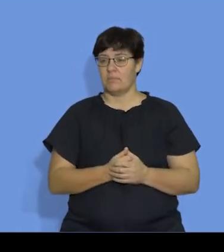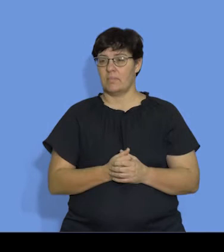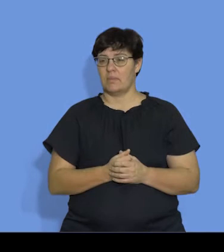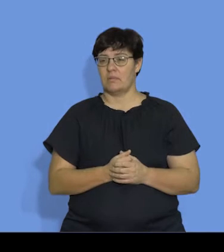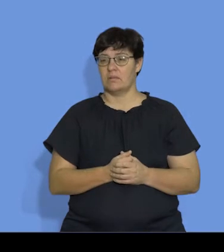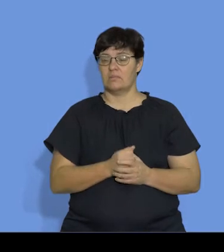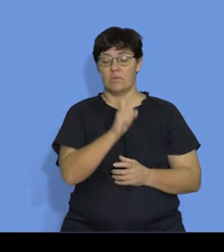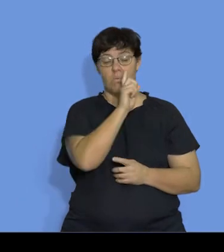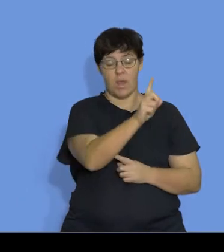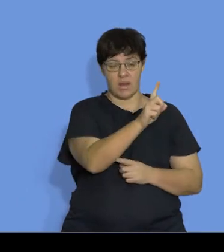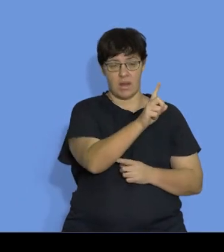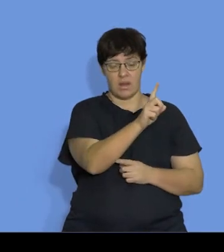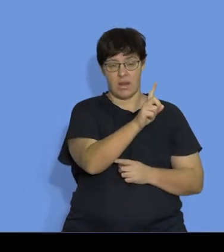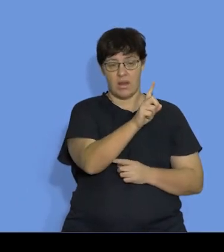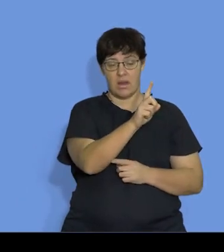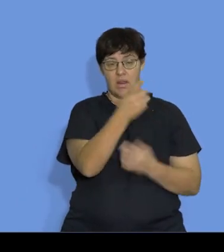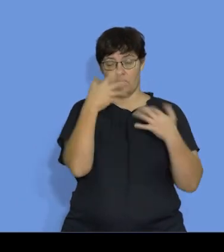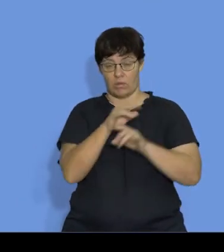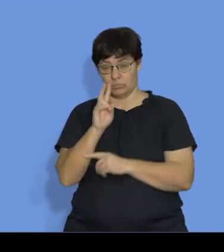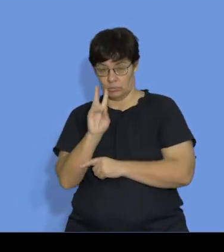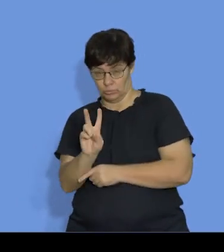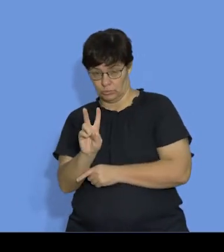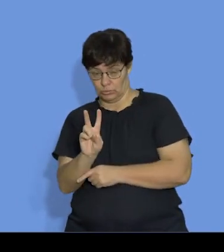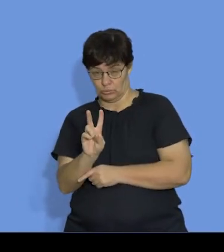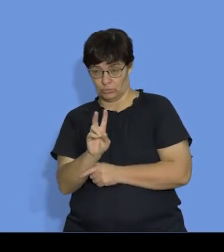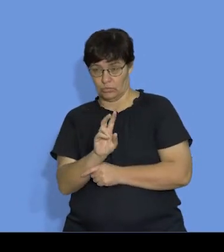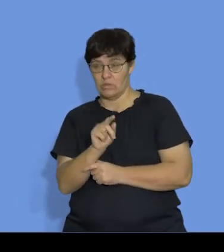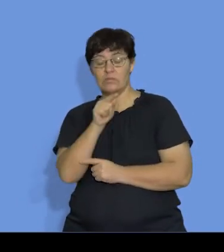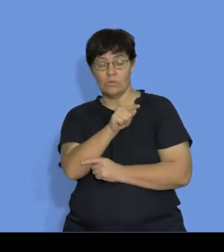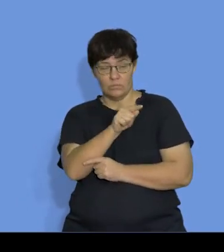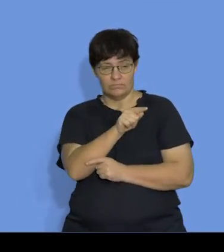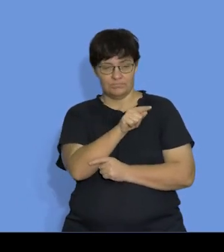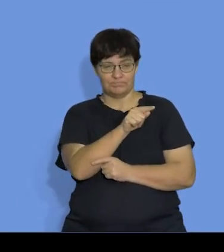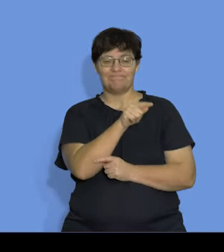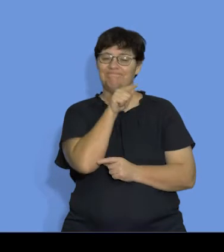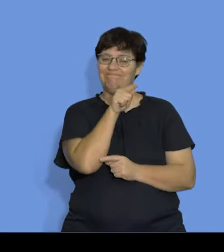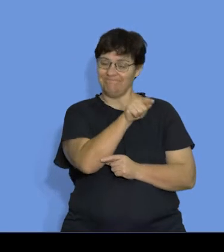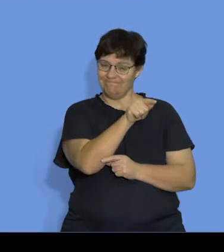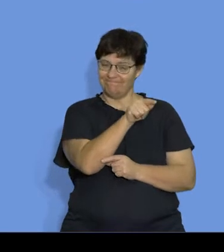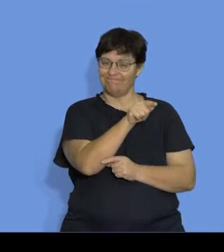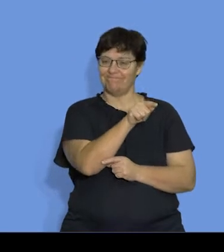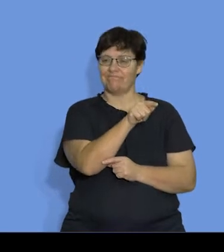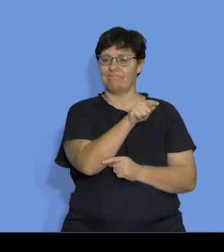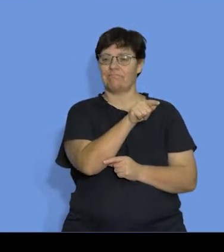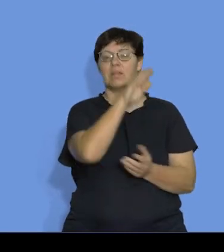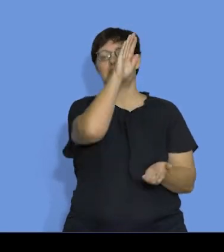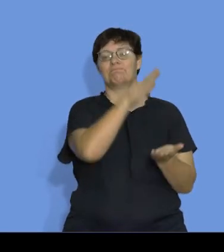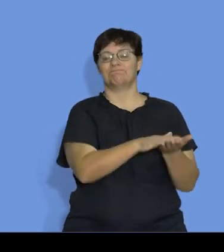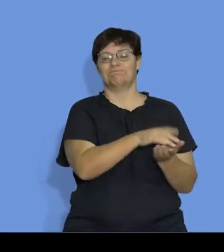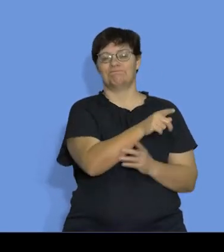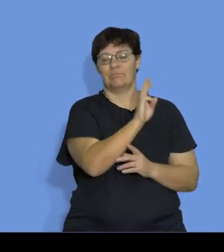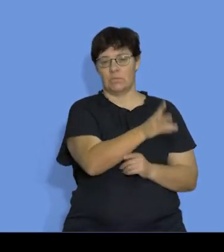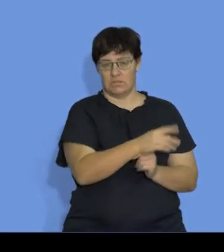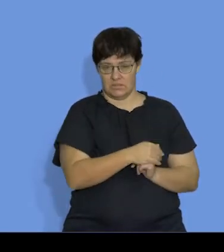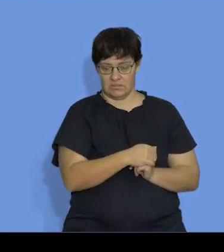1 reacts with 2, it says to us that the aluminium oxide is actually our limiting reagent. So